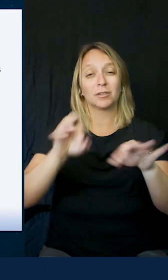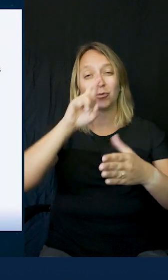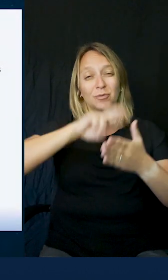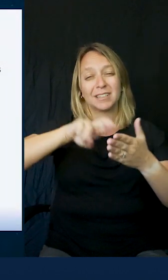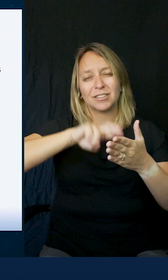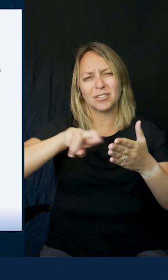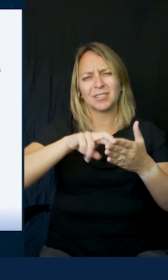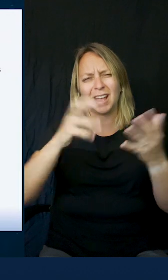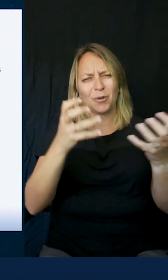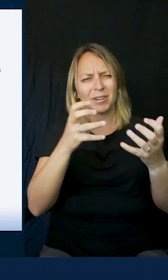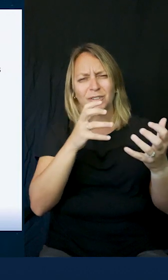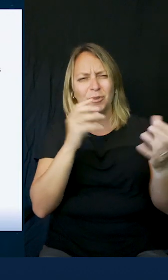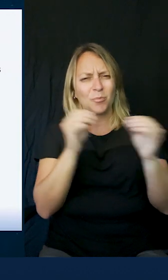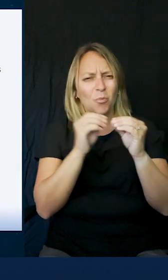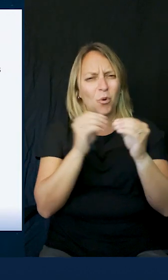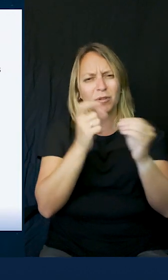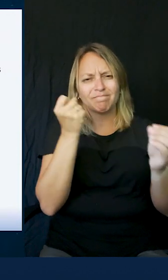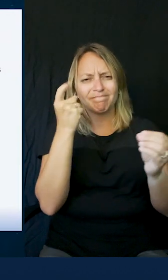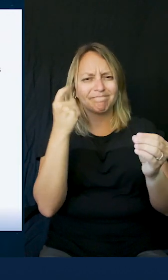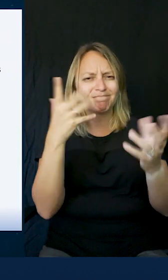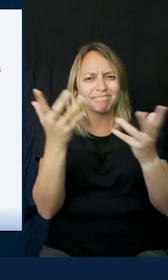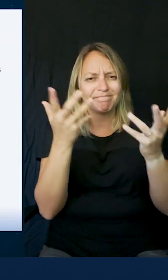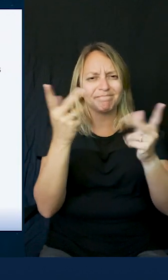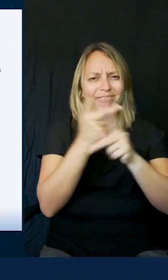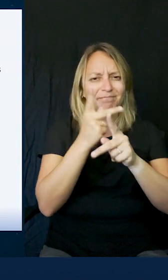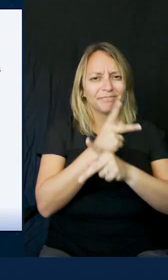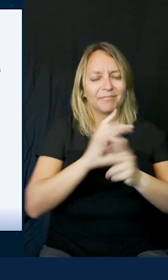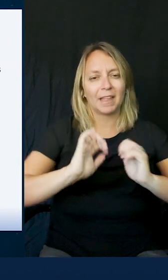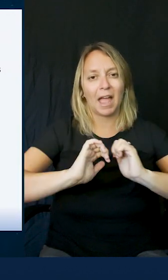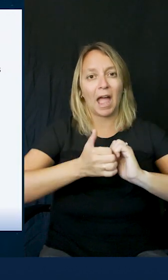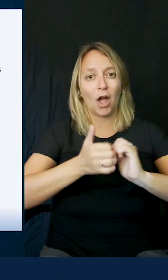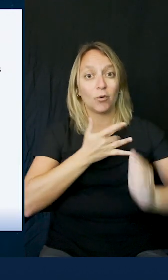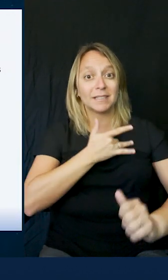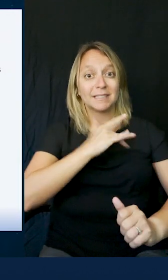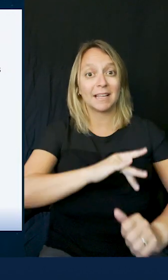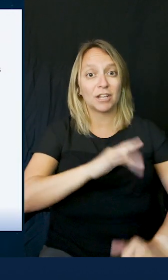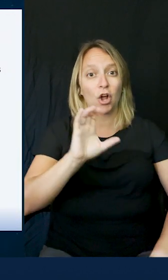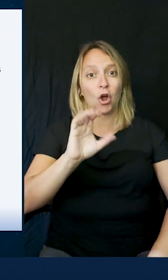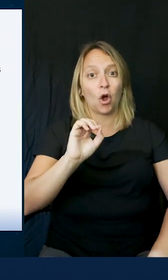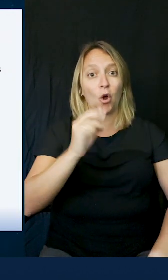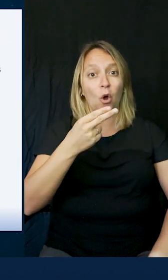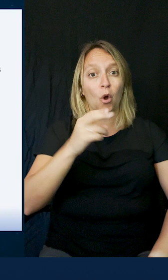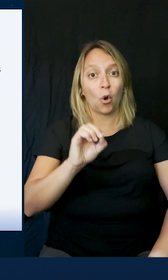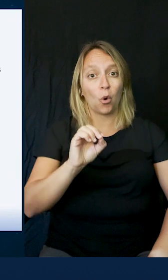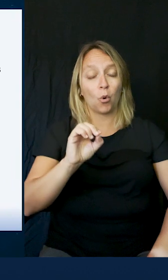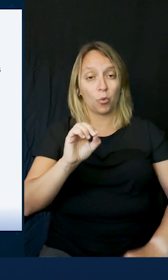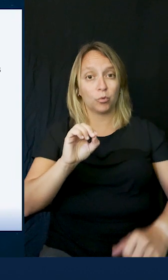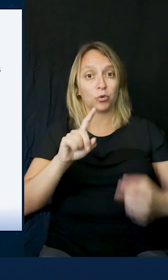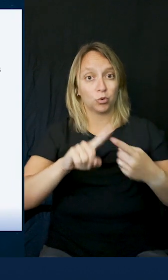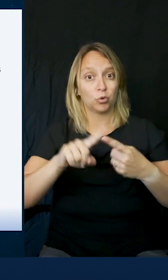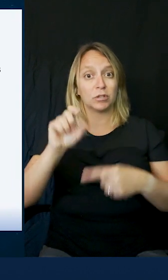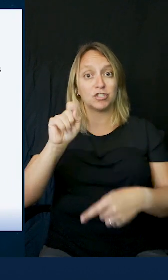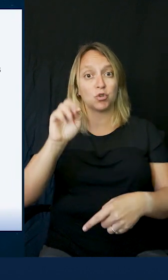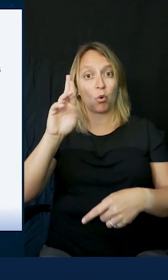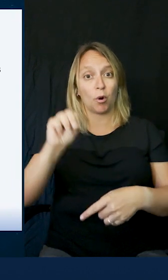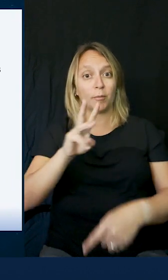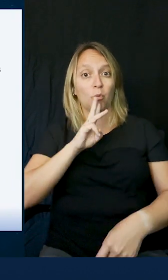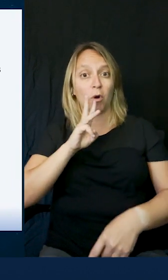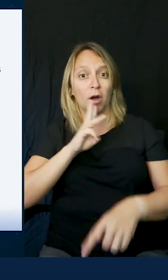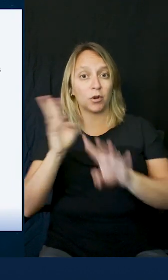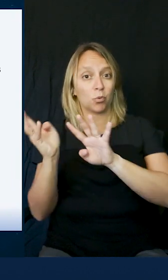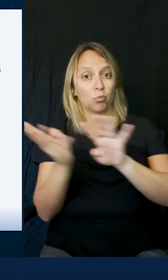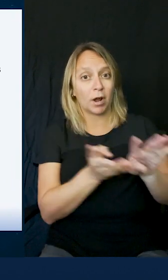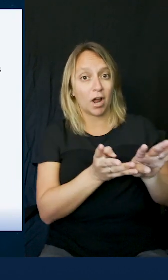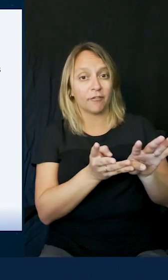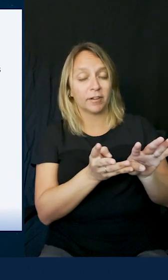closely understand and quantify how sensitive coho are to stormwater runoff. Because as